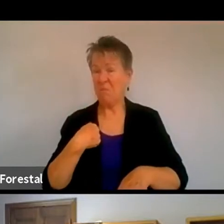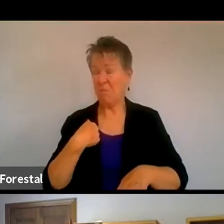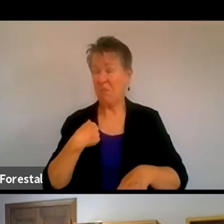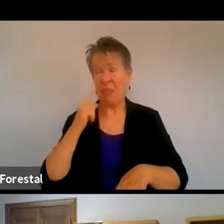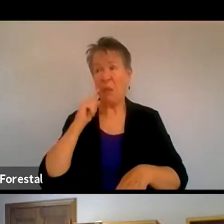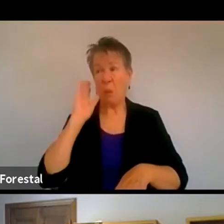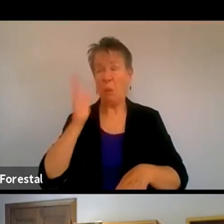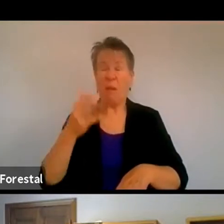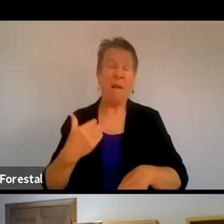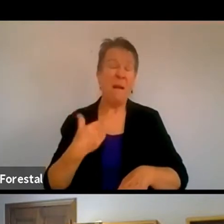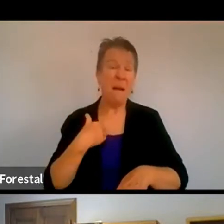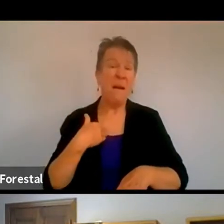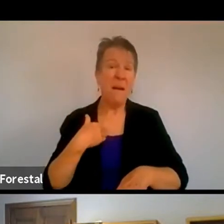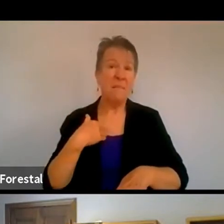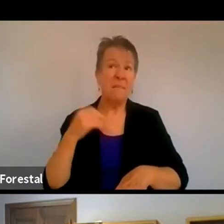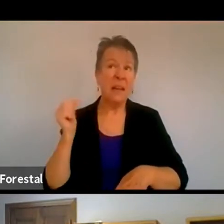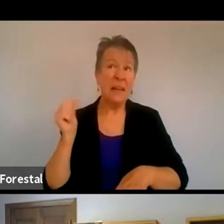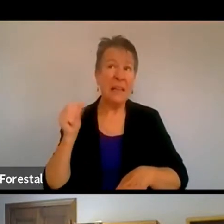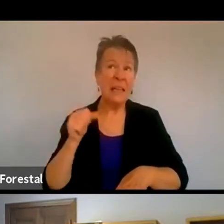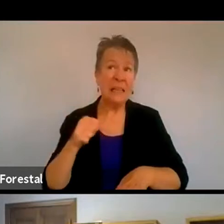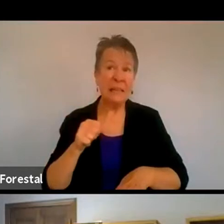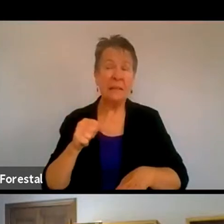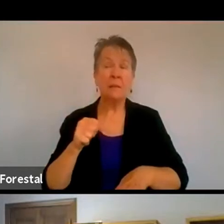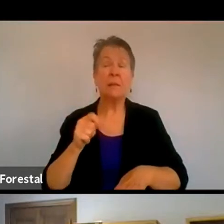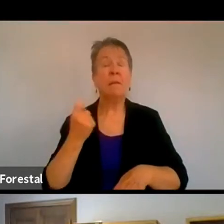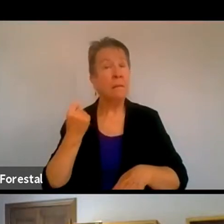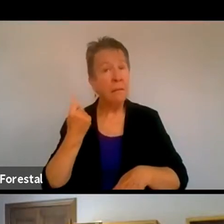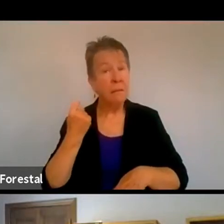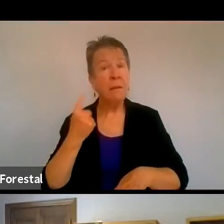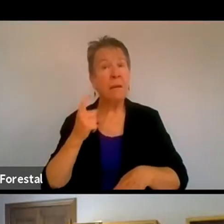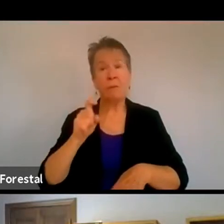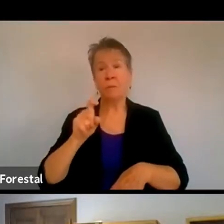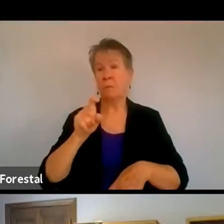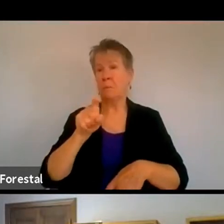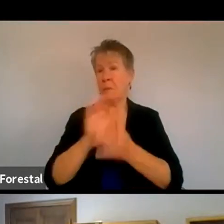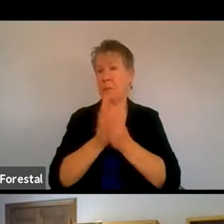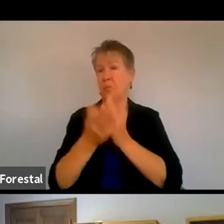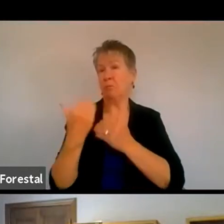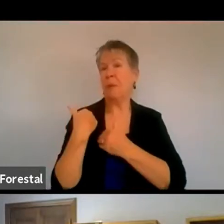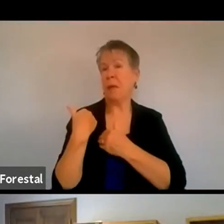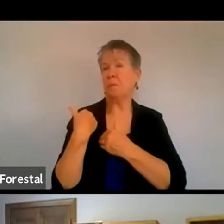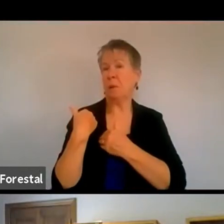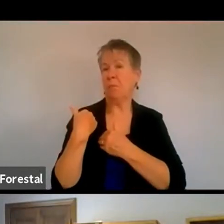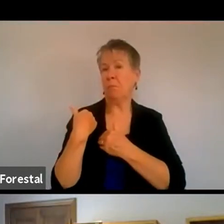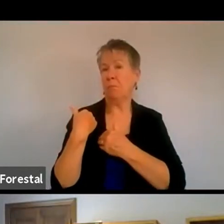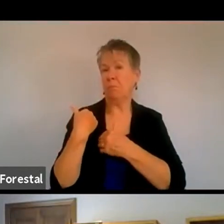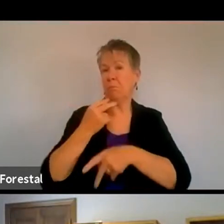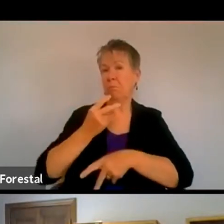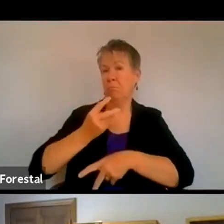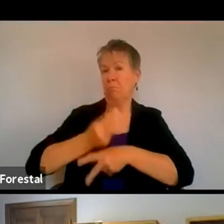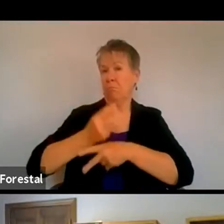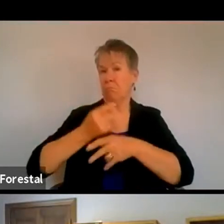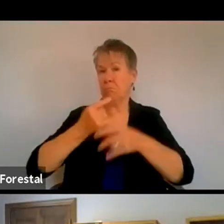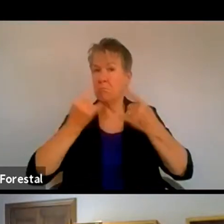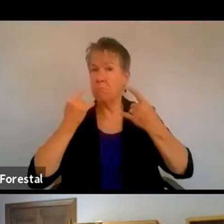lucky stars that we did what we did with our election and mailed everybody a